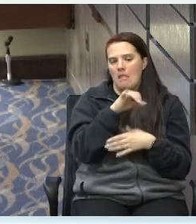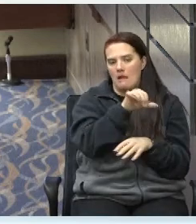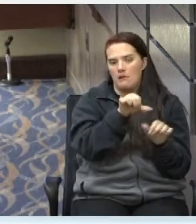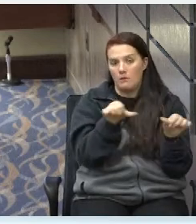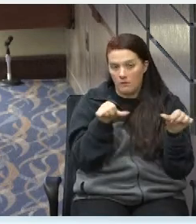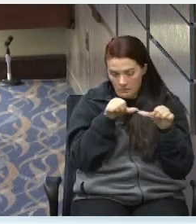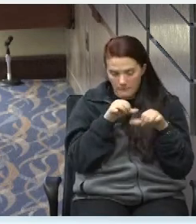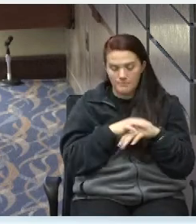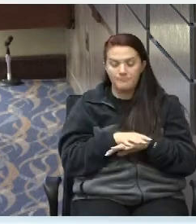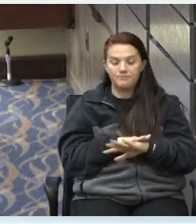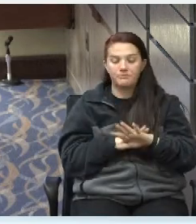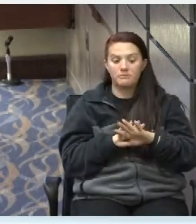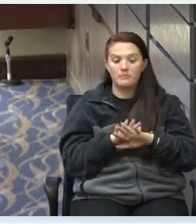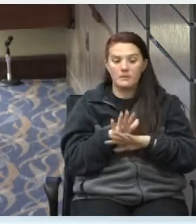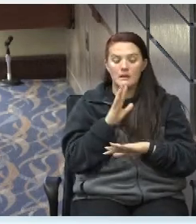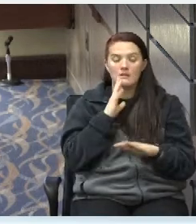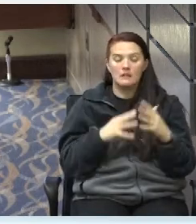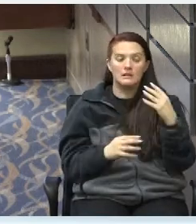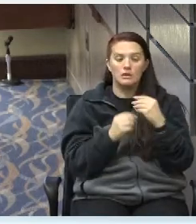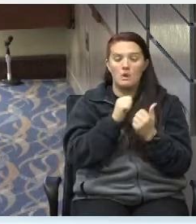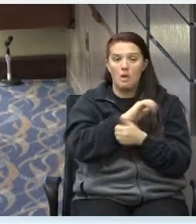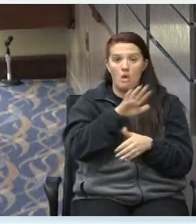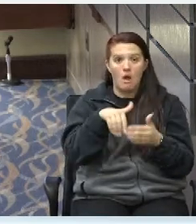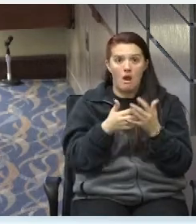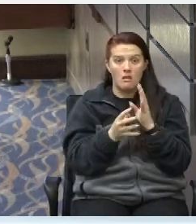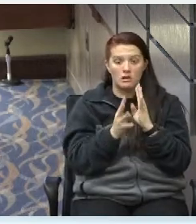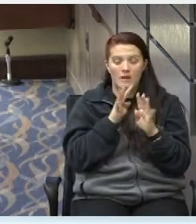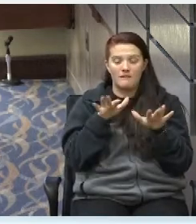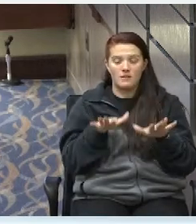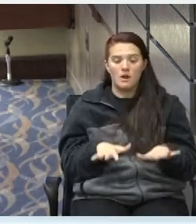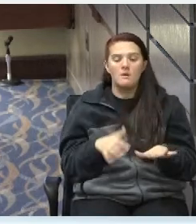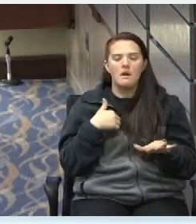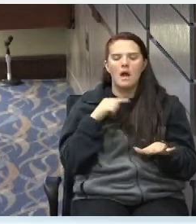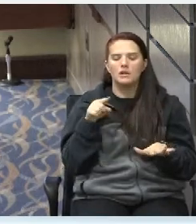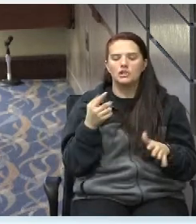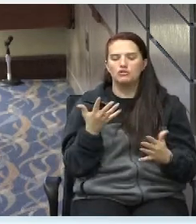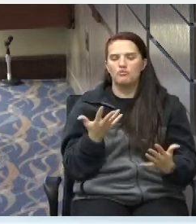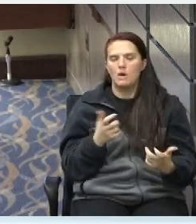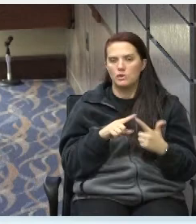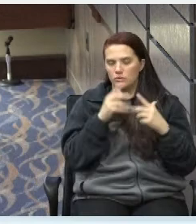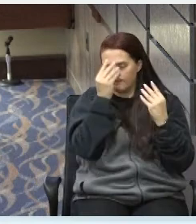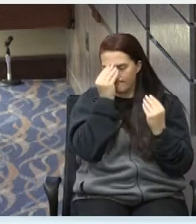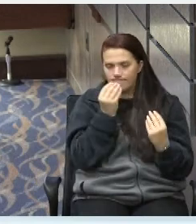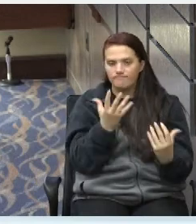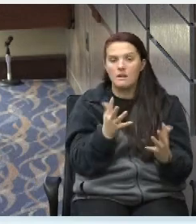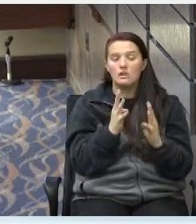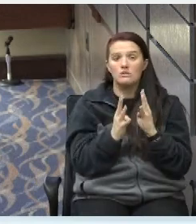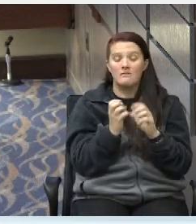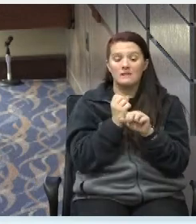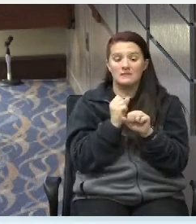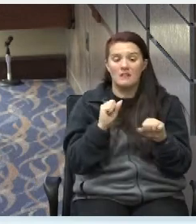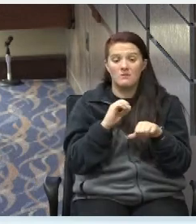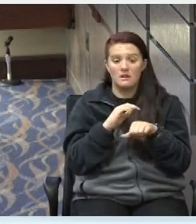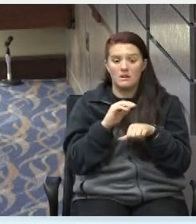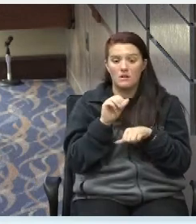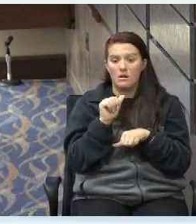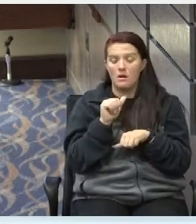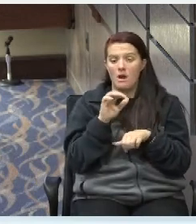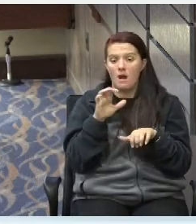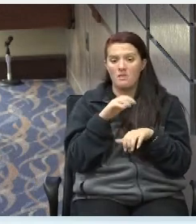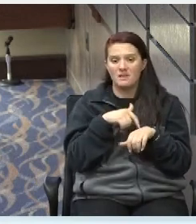And in addition to all this traffic calming, I just wanted to point out that the Traffic and Safety Office does